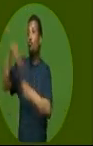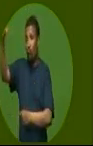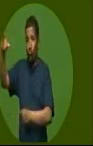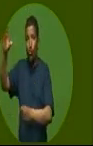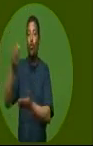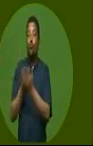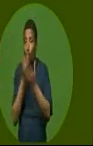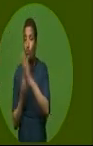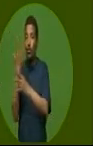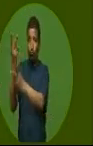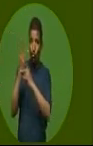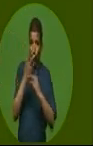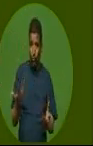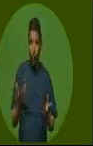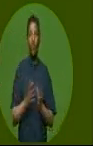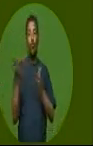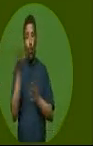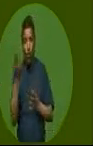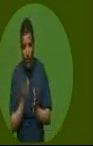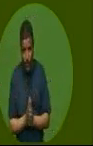external sources, or both.